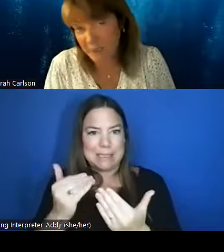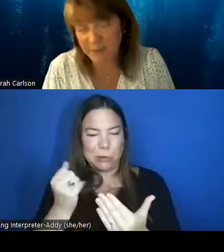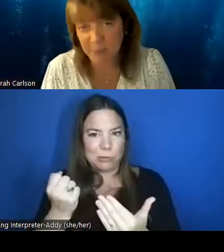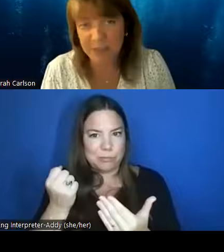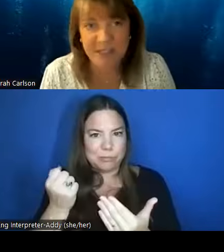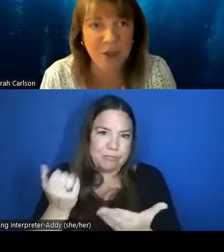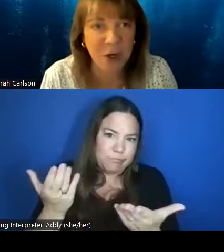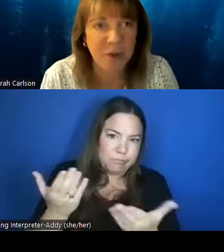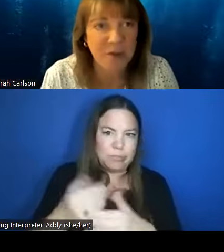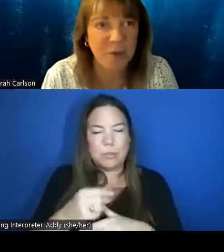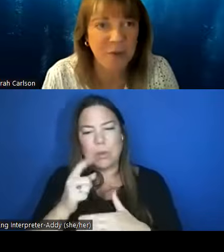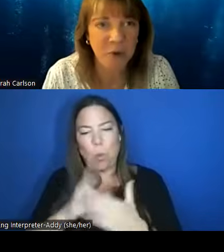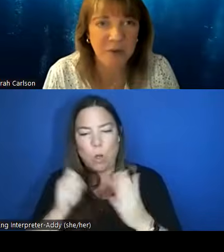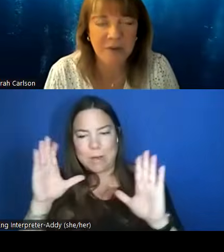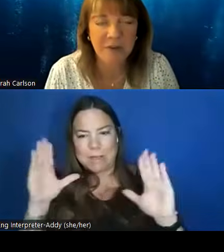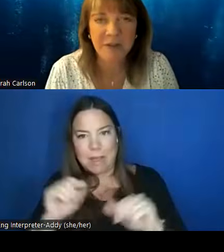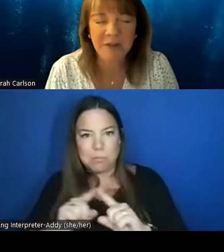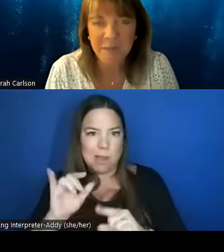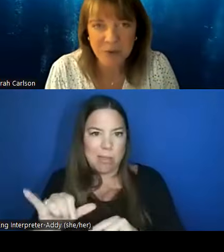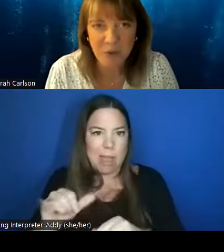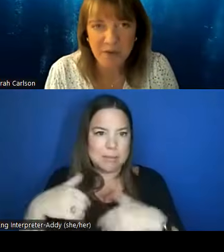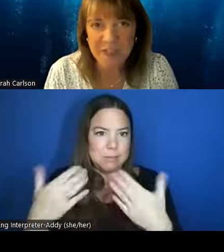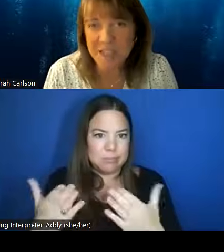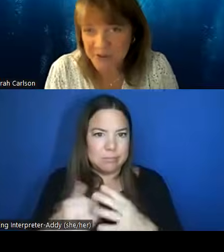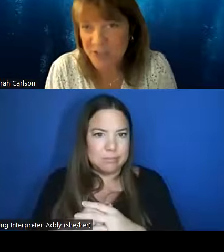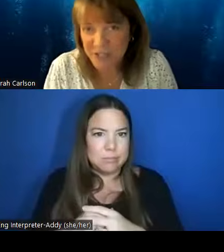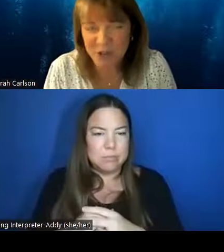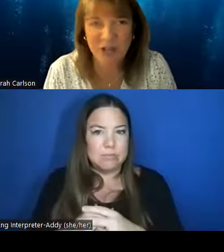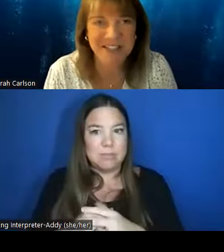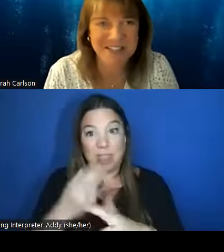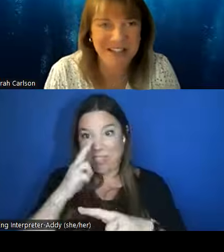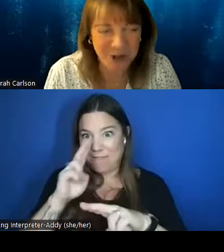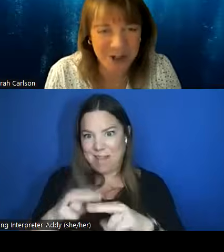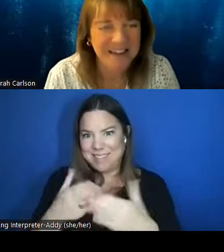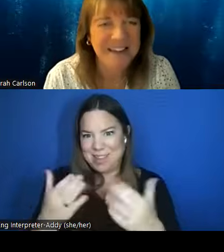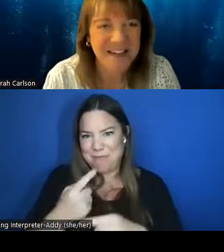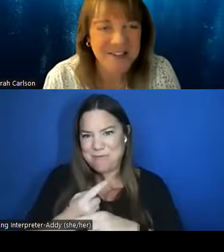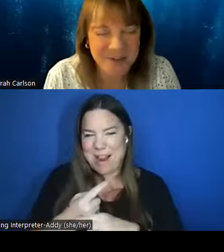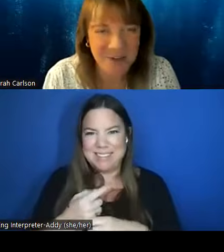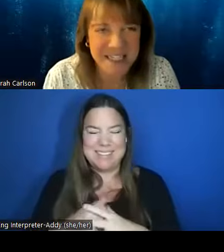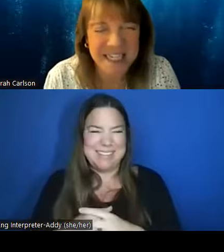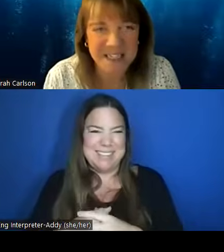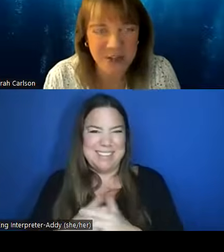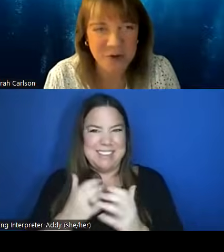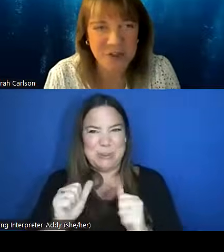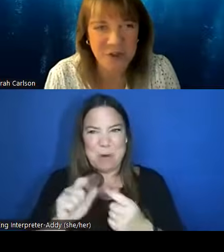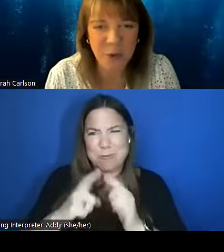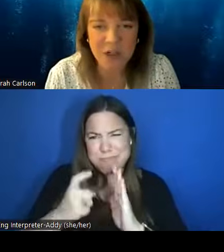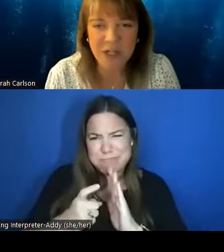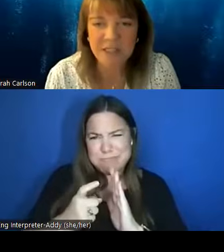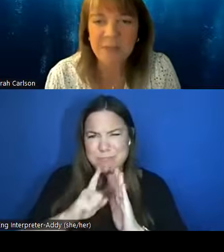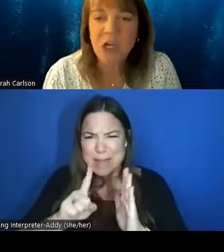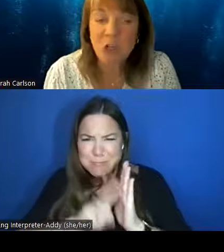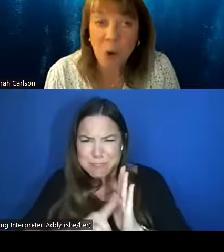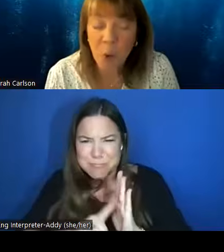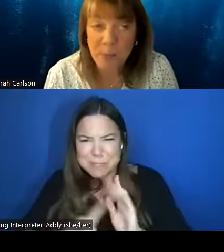expect. But that's that's where the fun stuff is, to take your to really dig into those